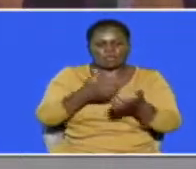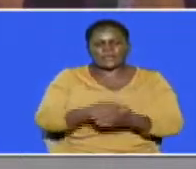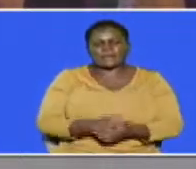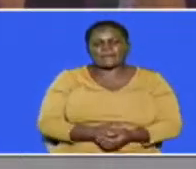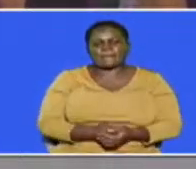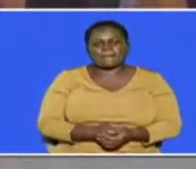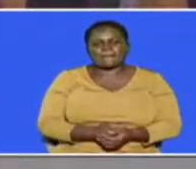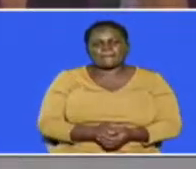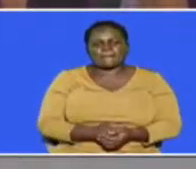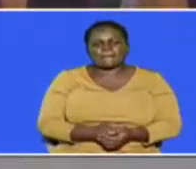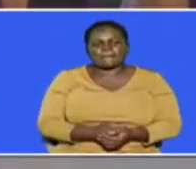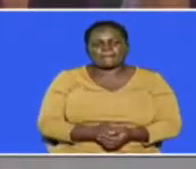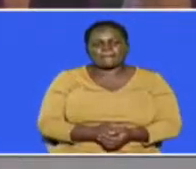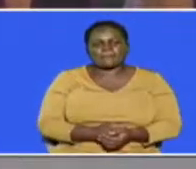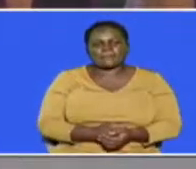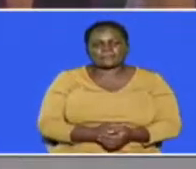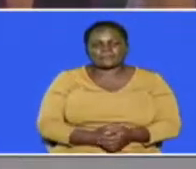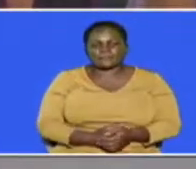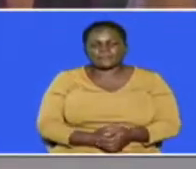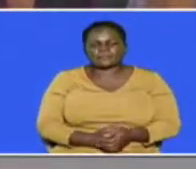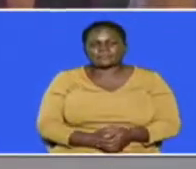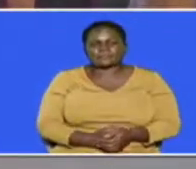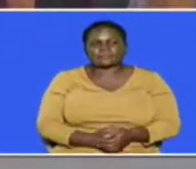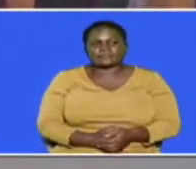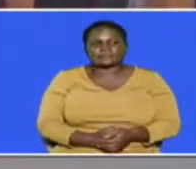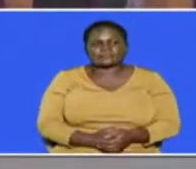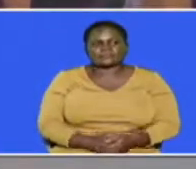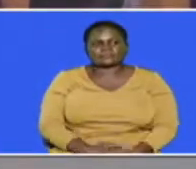3 weeks. Mwege William, KTN News.